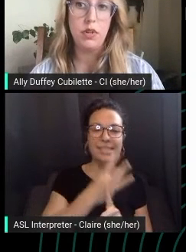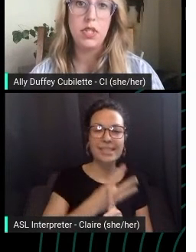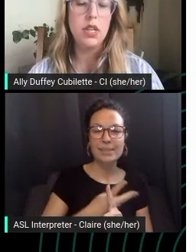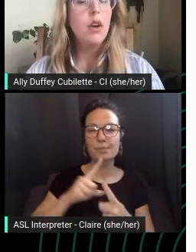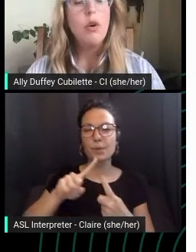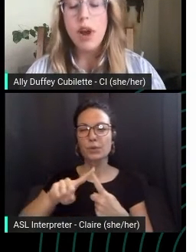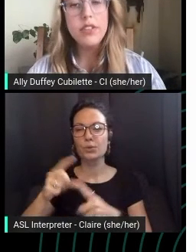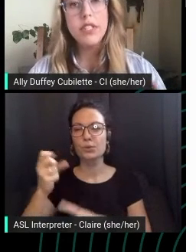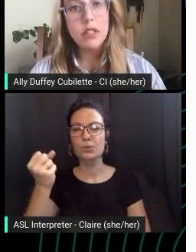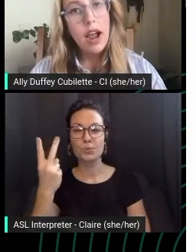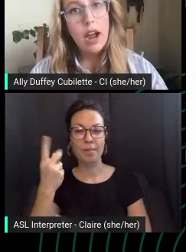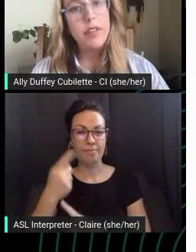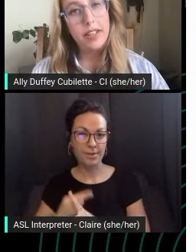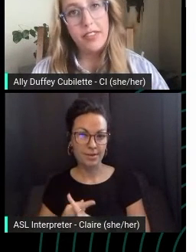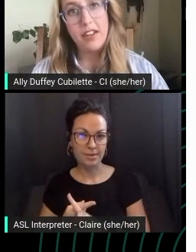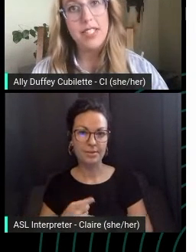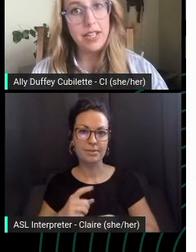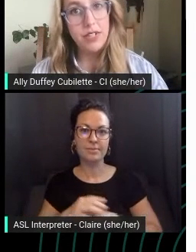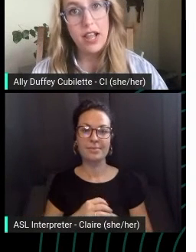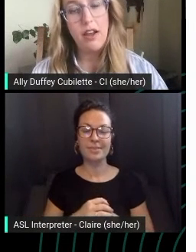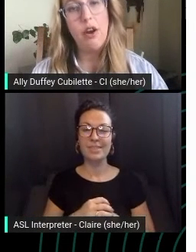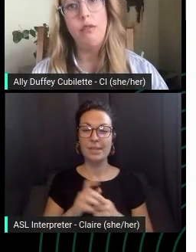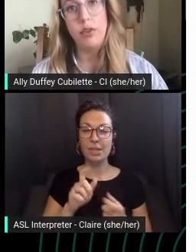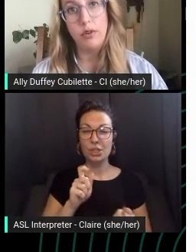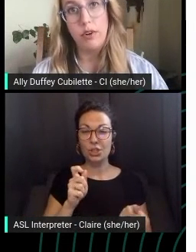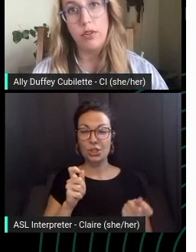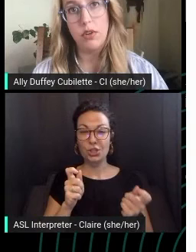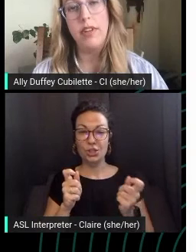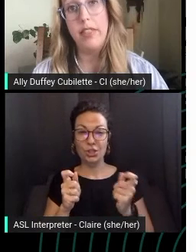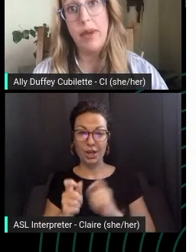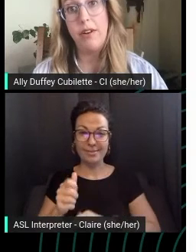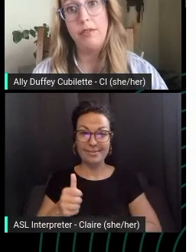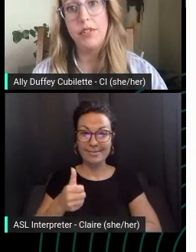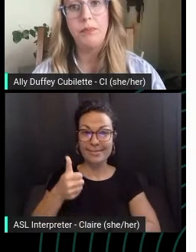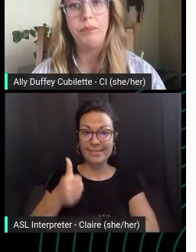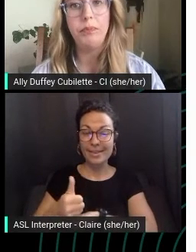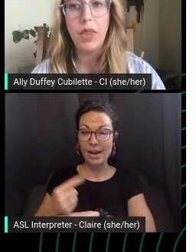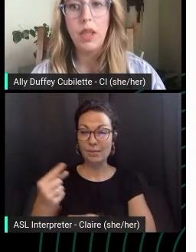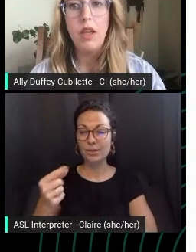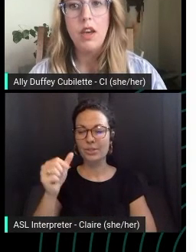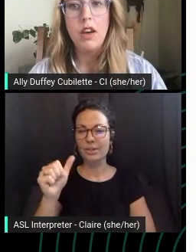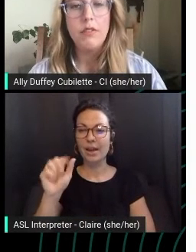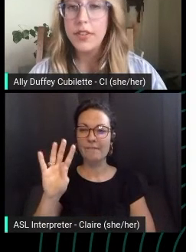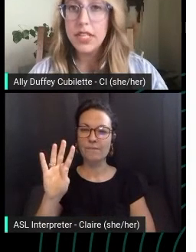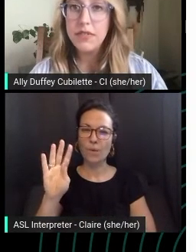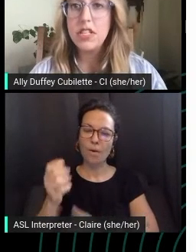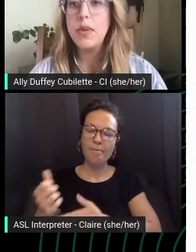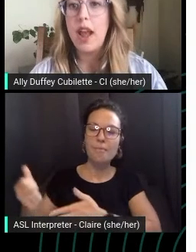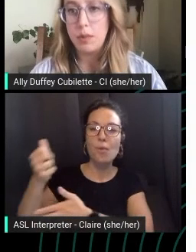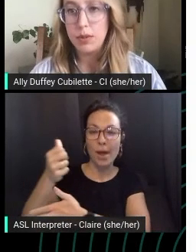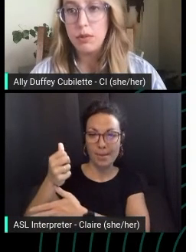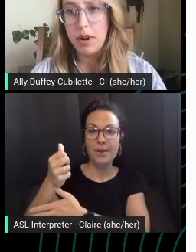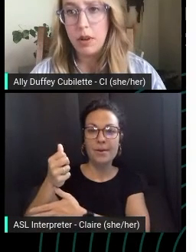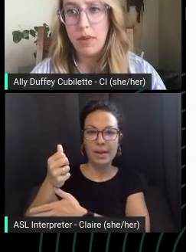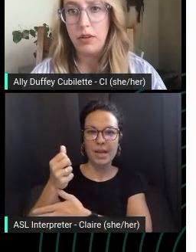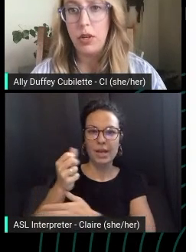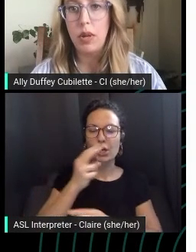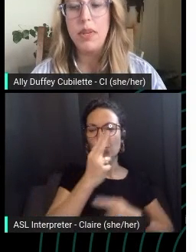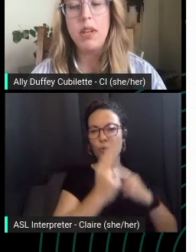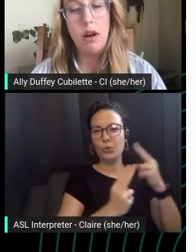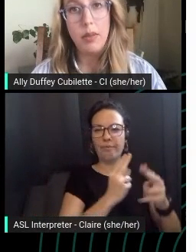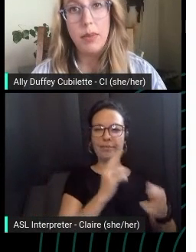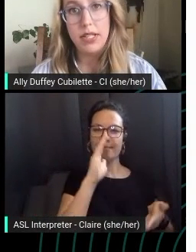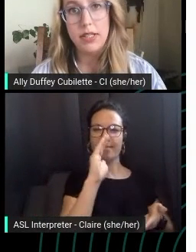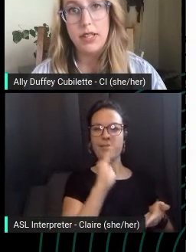data source, while still having that safety net of Universal in the background. For this phase, we absolutely recommend